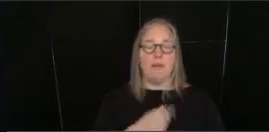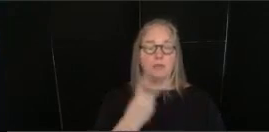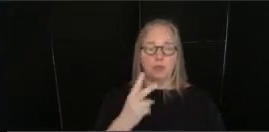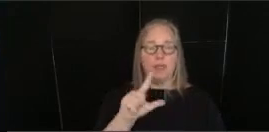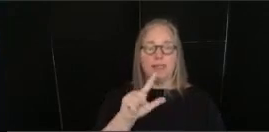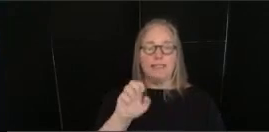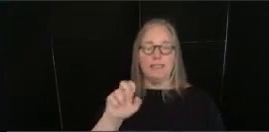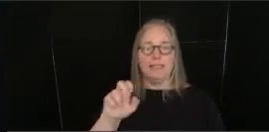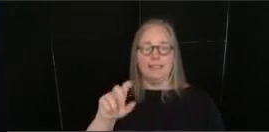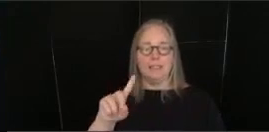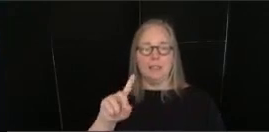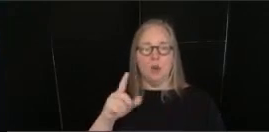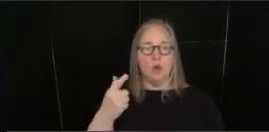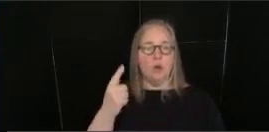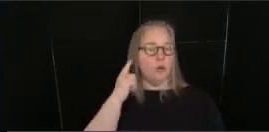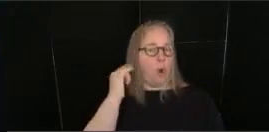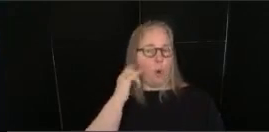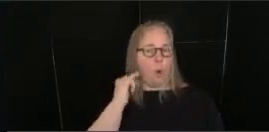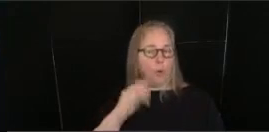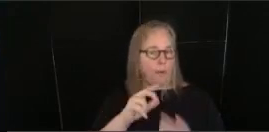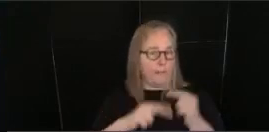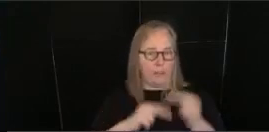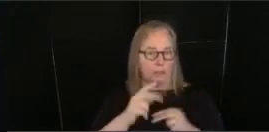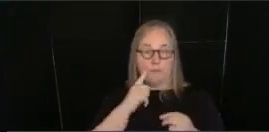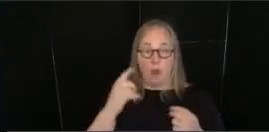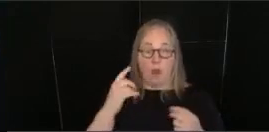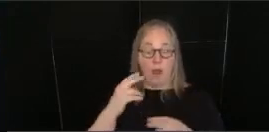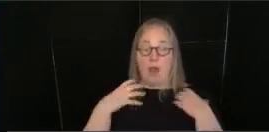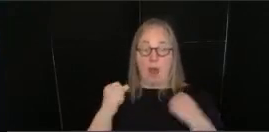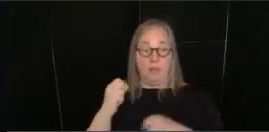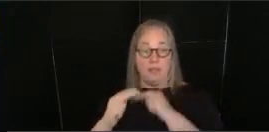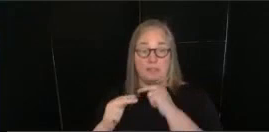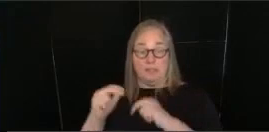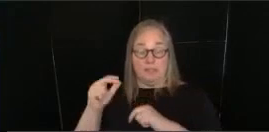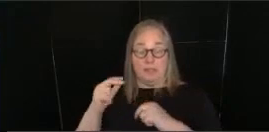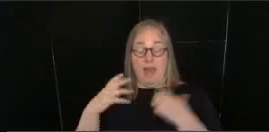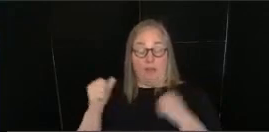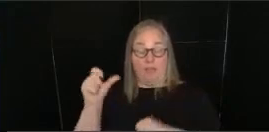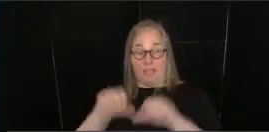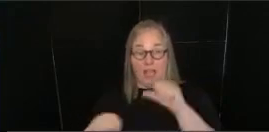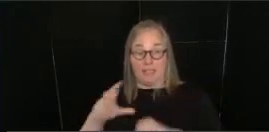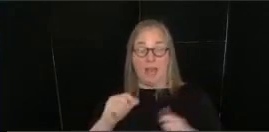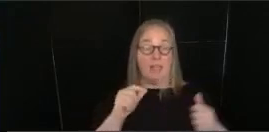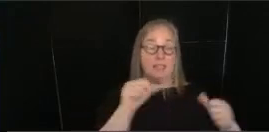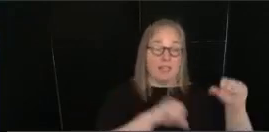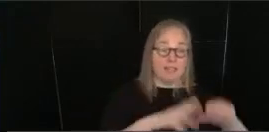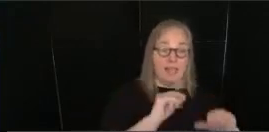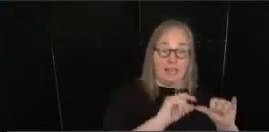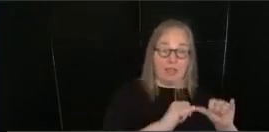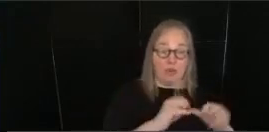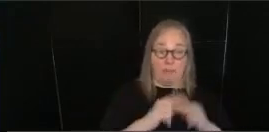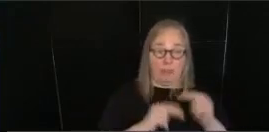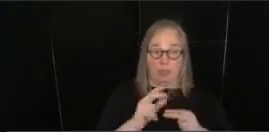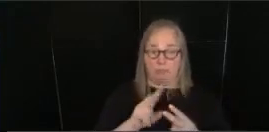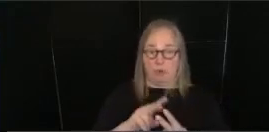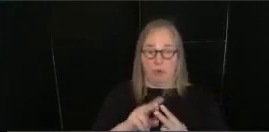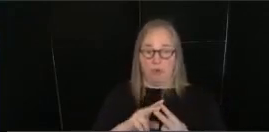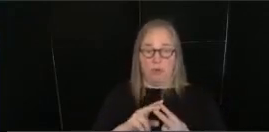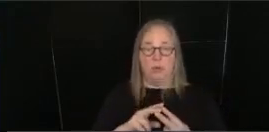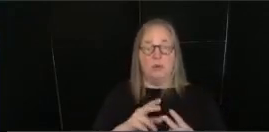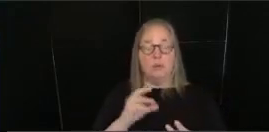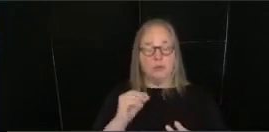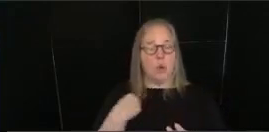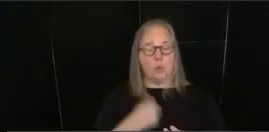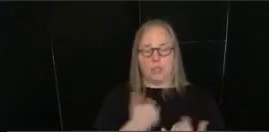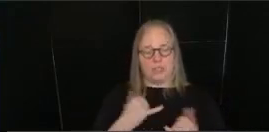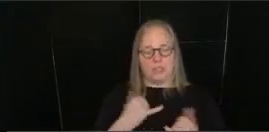health sciences and our science and engineering building. And we're still waiting, but we are anticipating